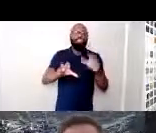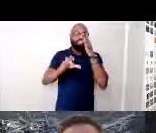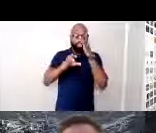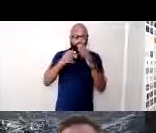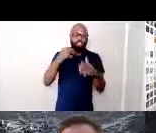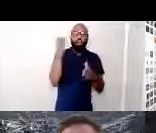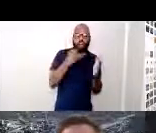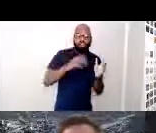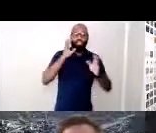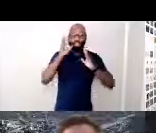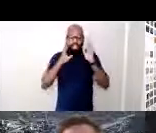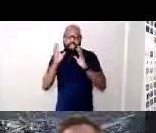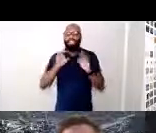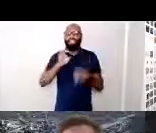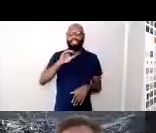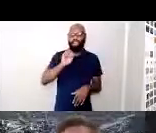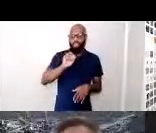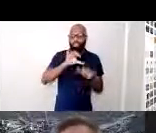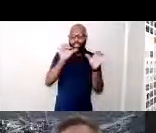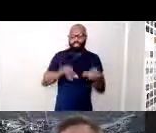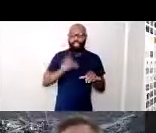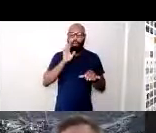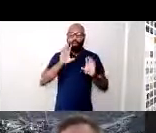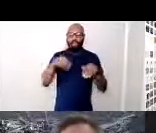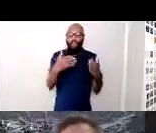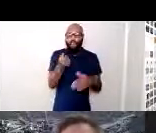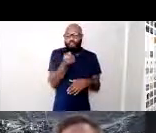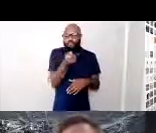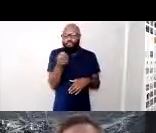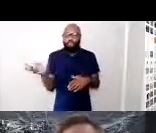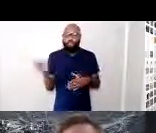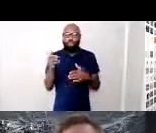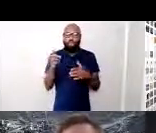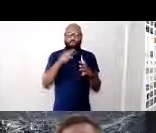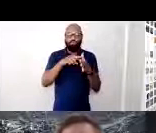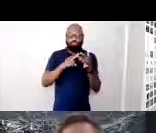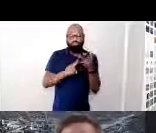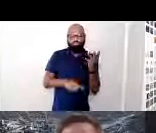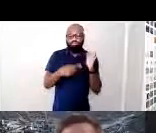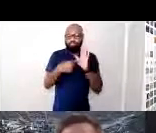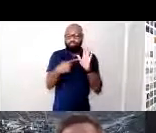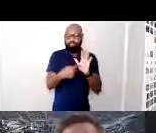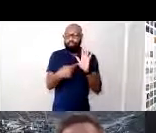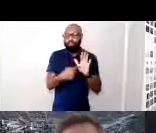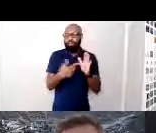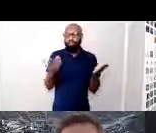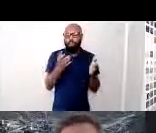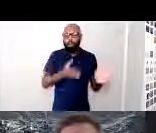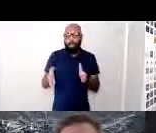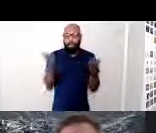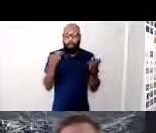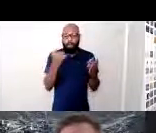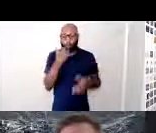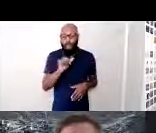just give you a few examples of what the plan might get into, and keeping in mind that this